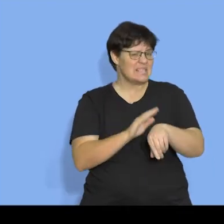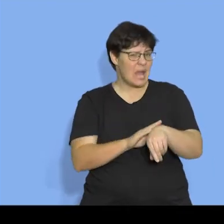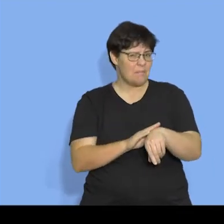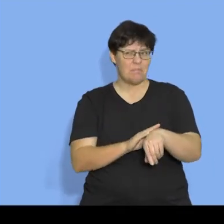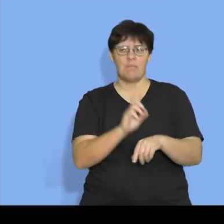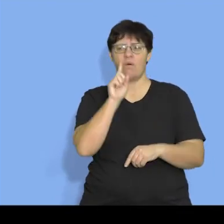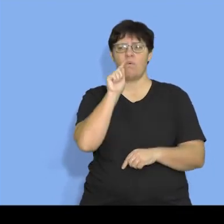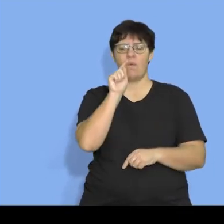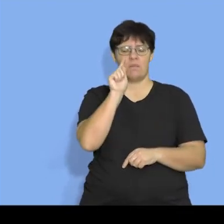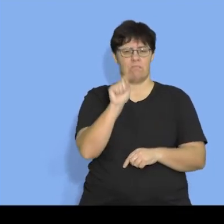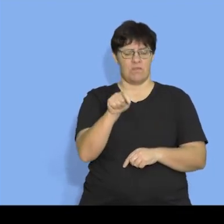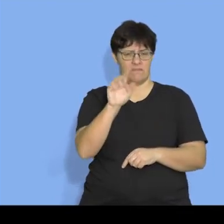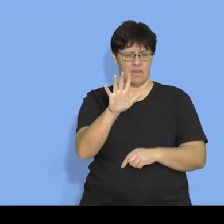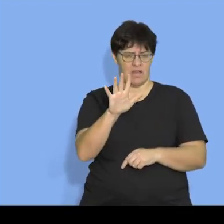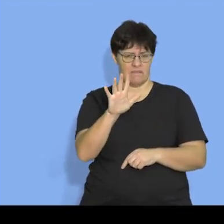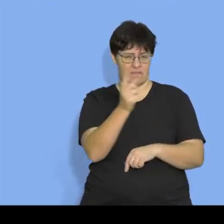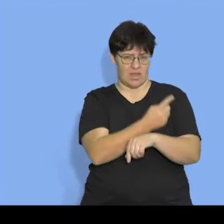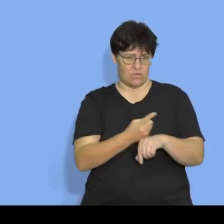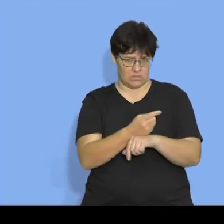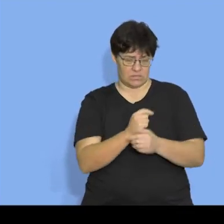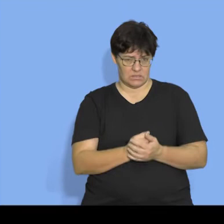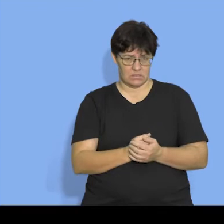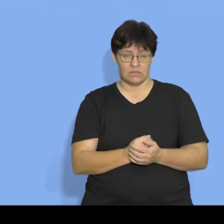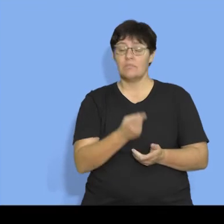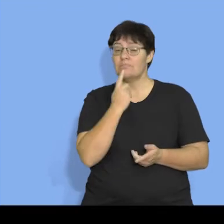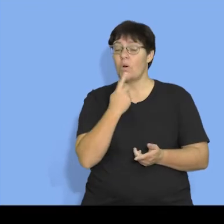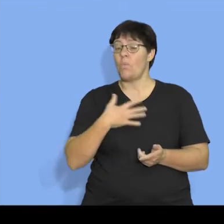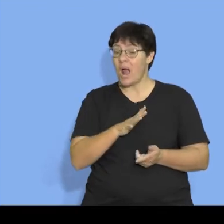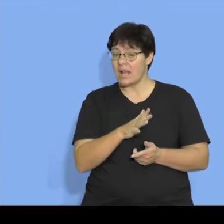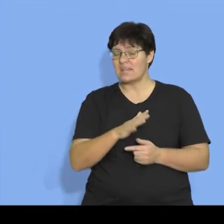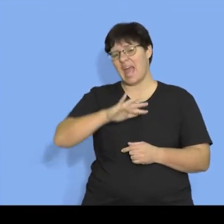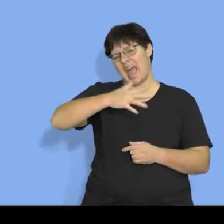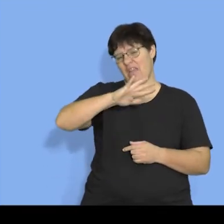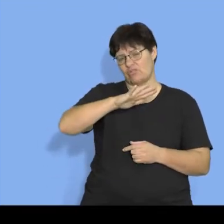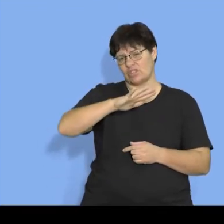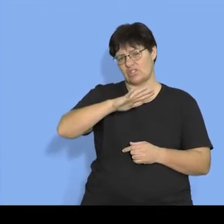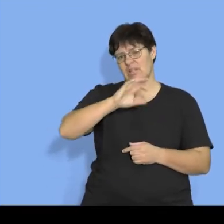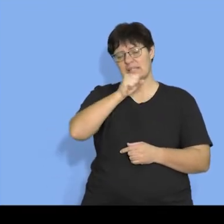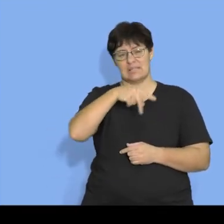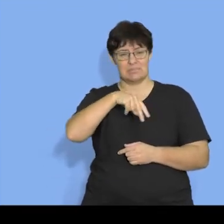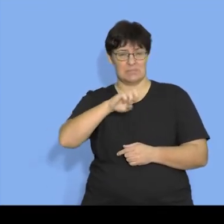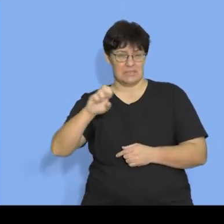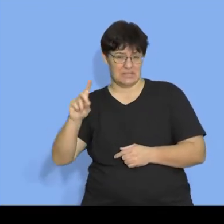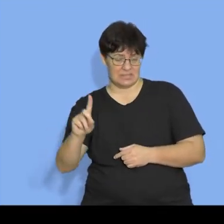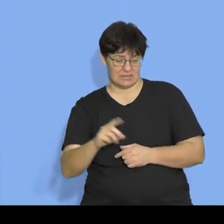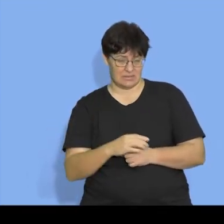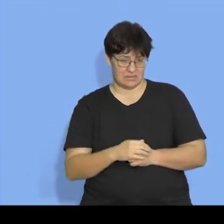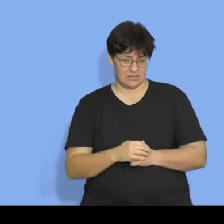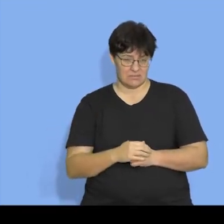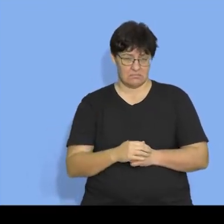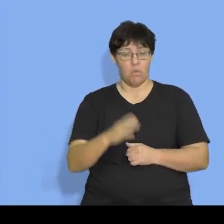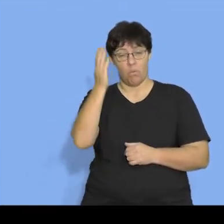And I say calculate average speed. So what have we got? First of all, we know